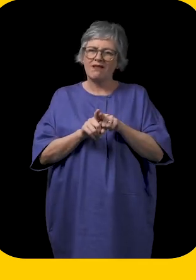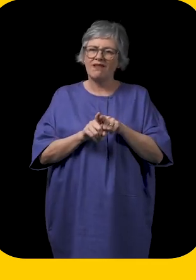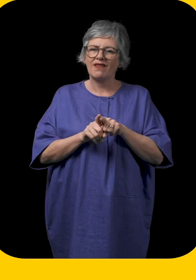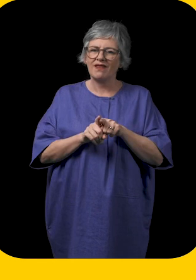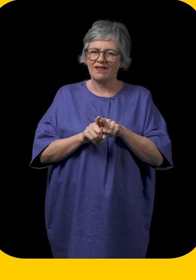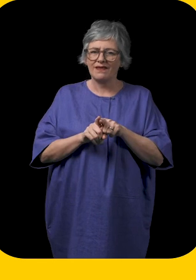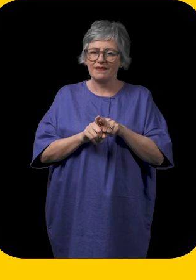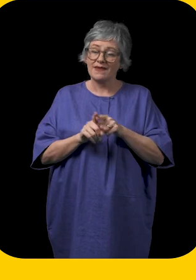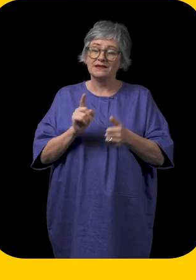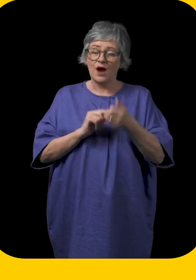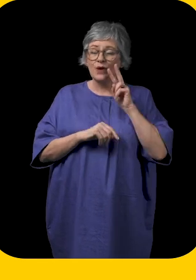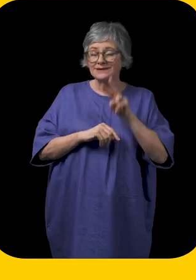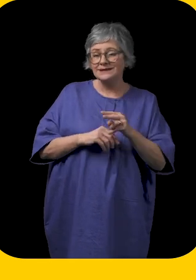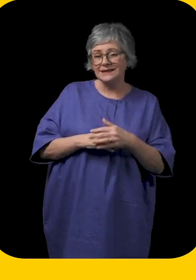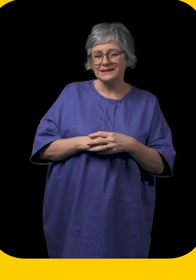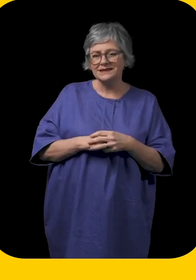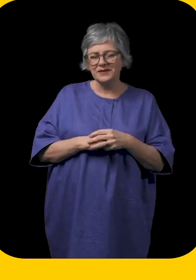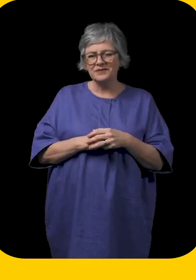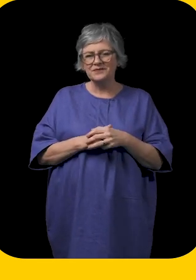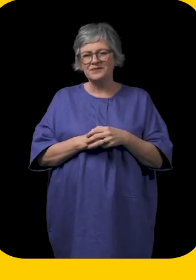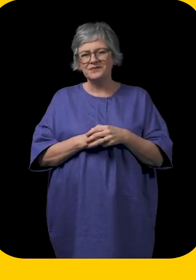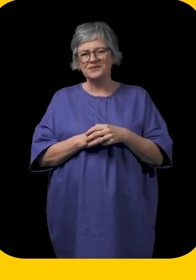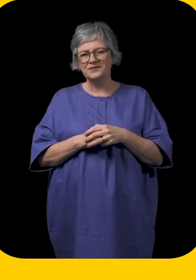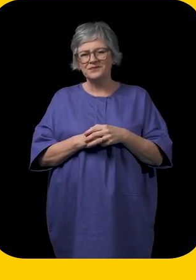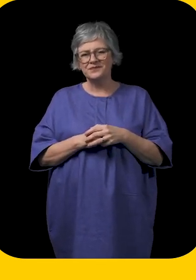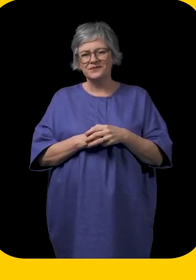So that's how I see it.